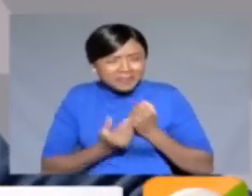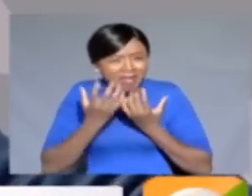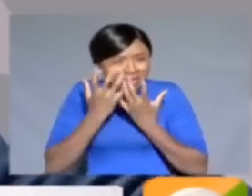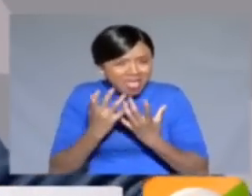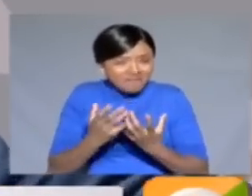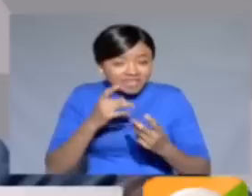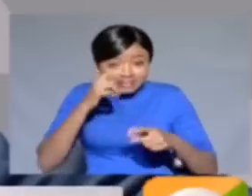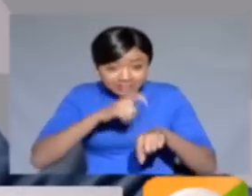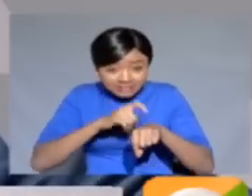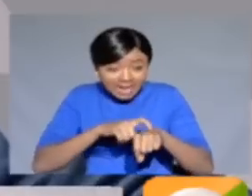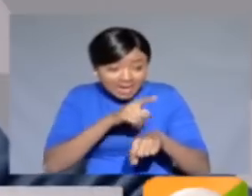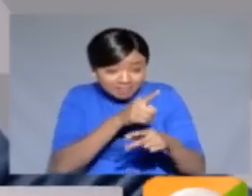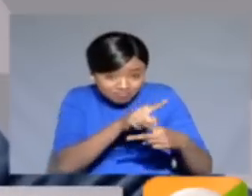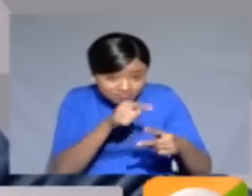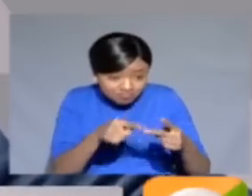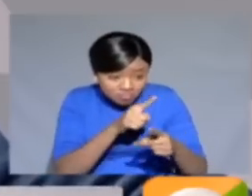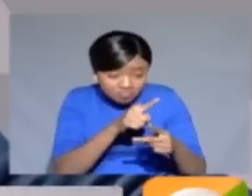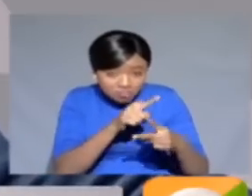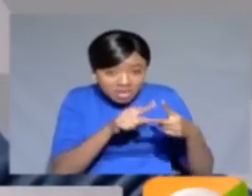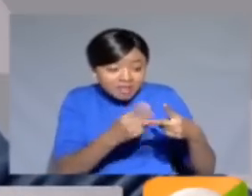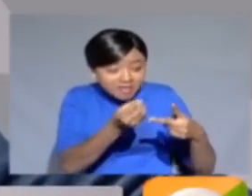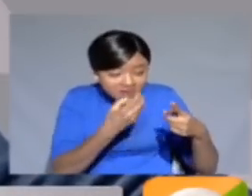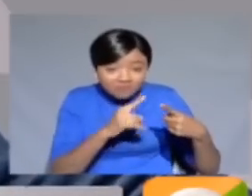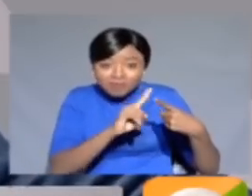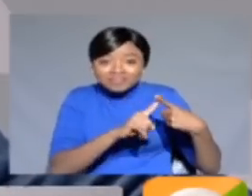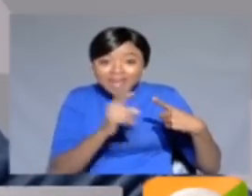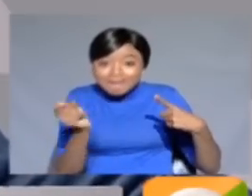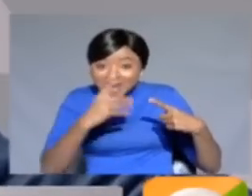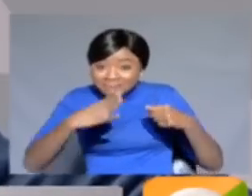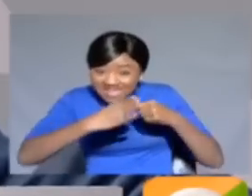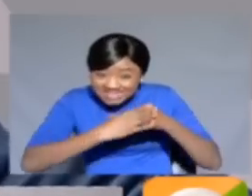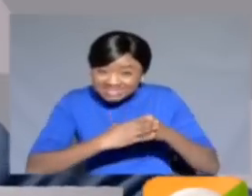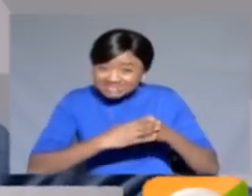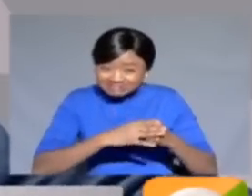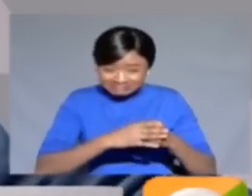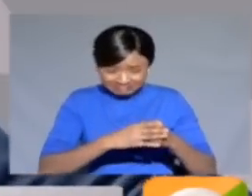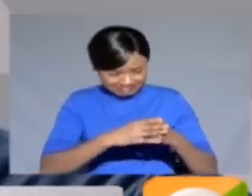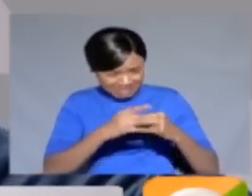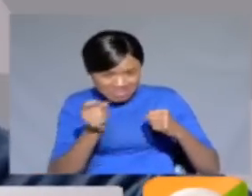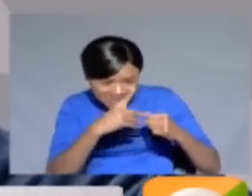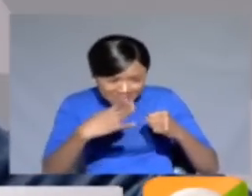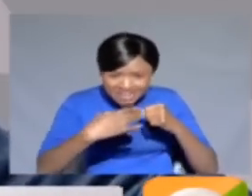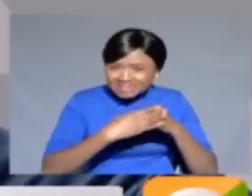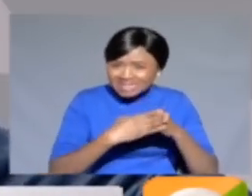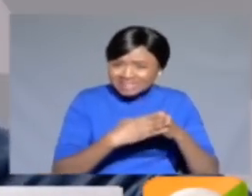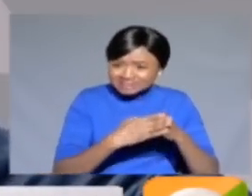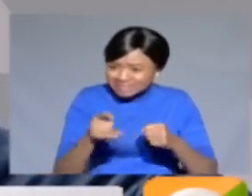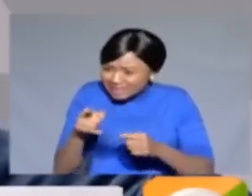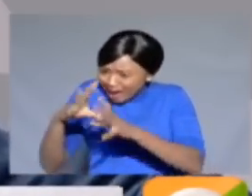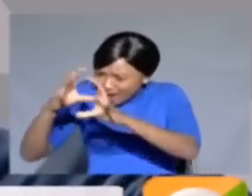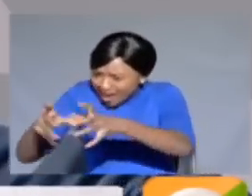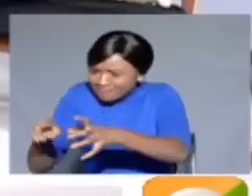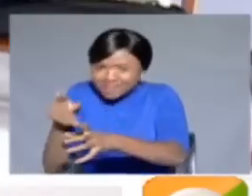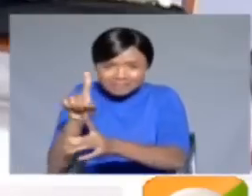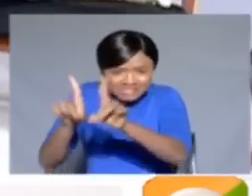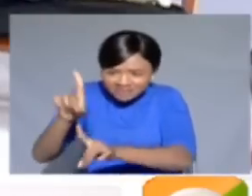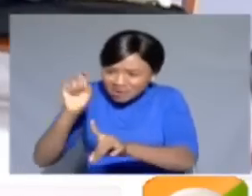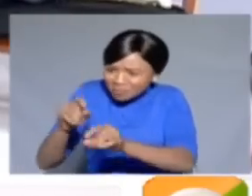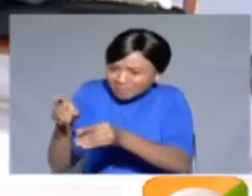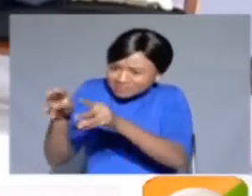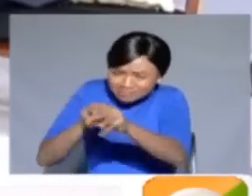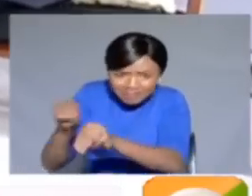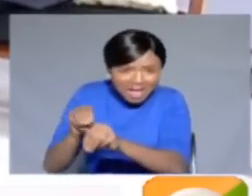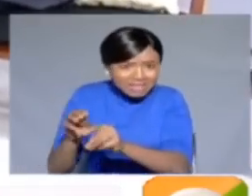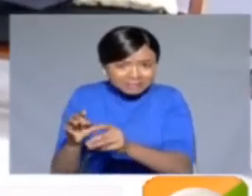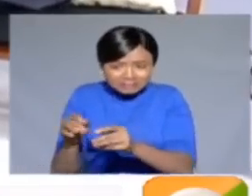two things. The first one is you said it's going to take 9 months, and I thought, are you crazy? You know, there's a company to be to be managed back home, and